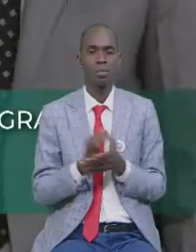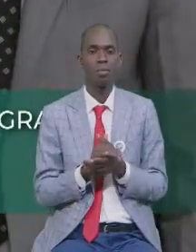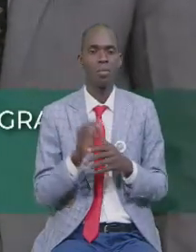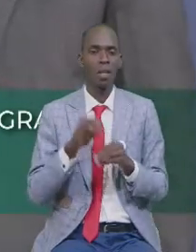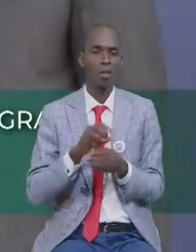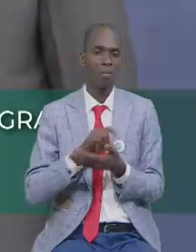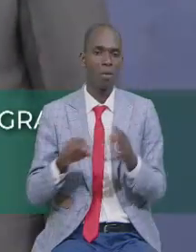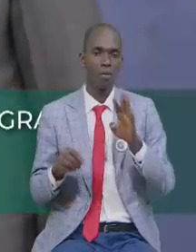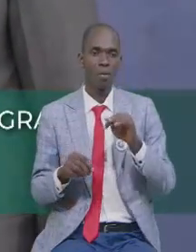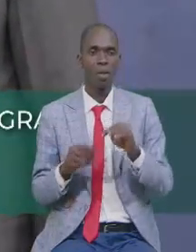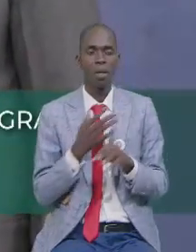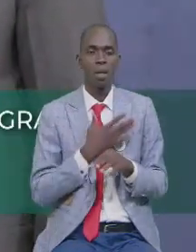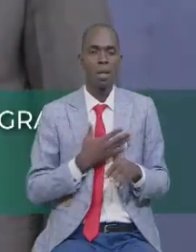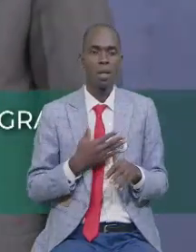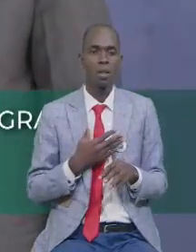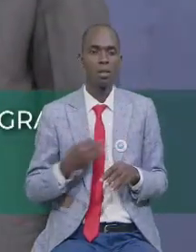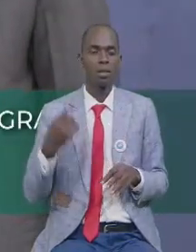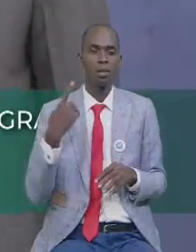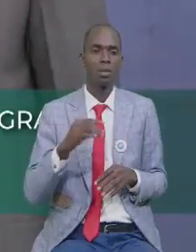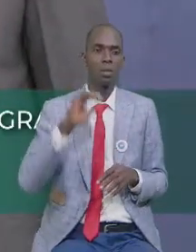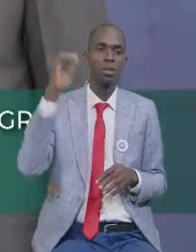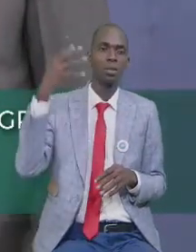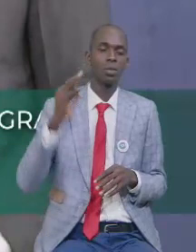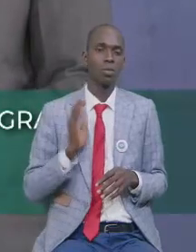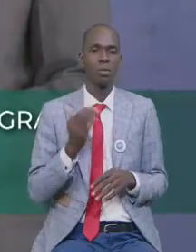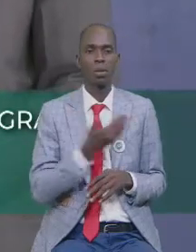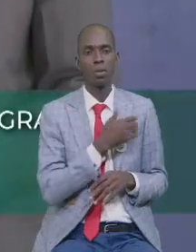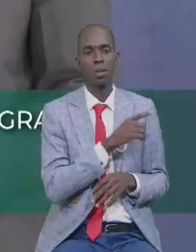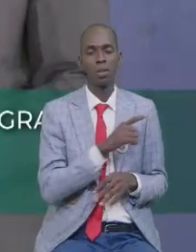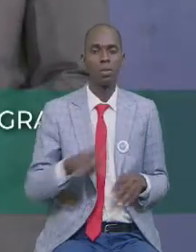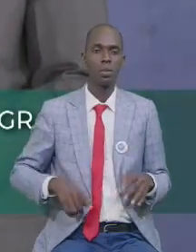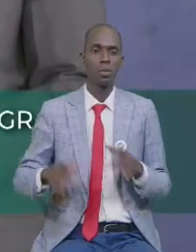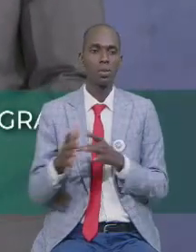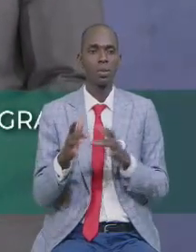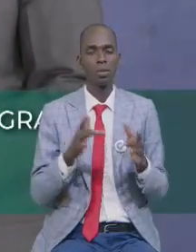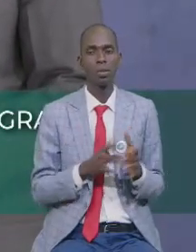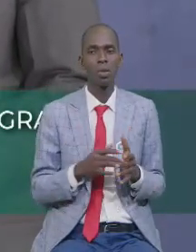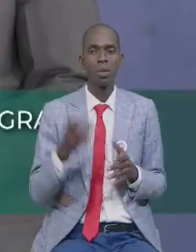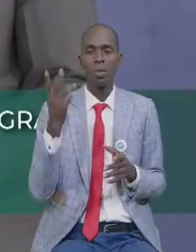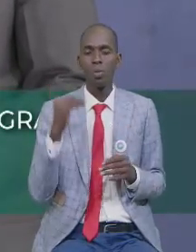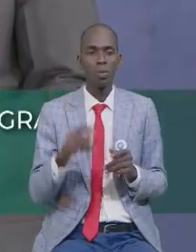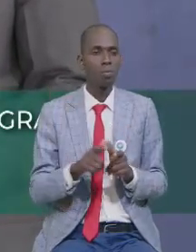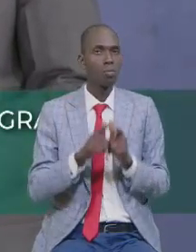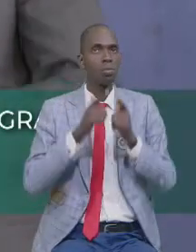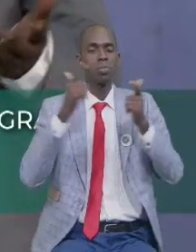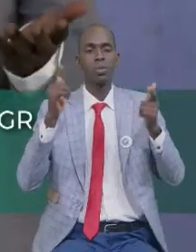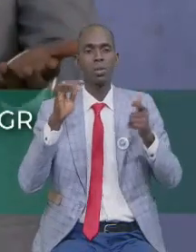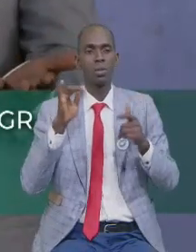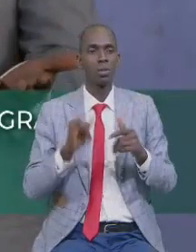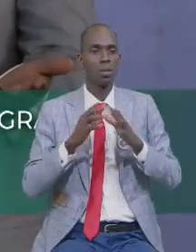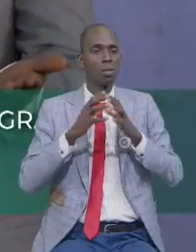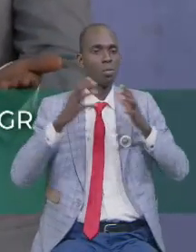in verse 14, and the grace of our Lord Jesus was exceeding abundant